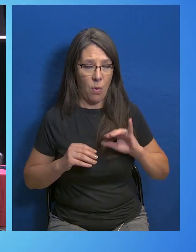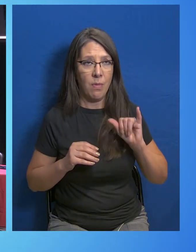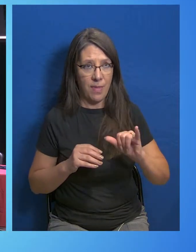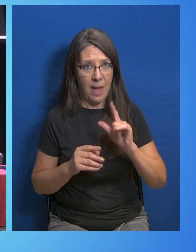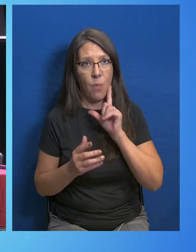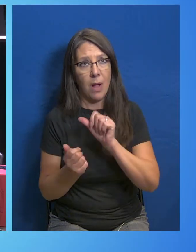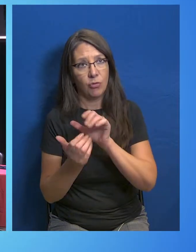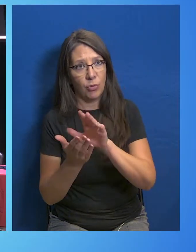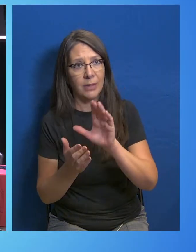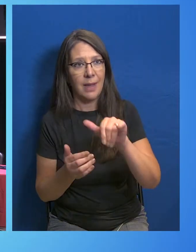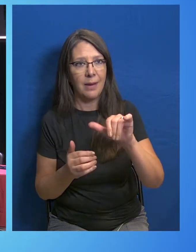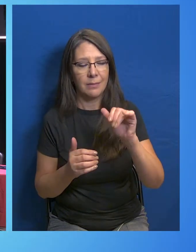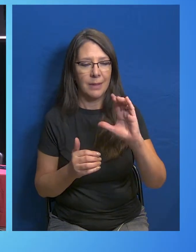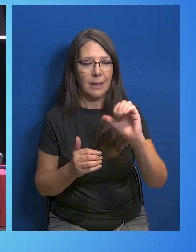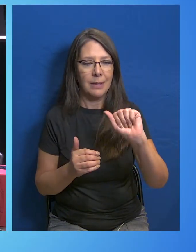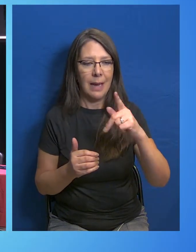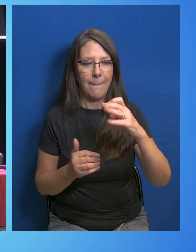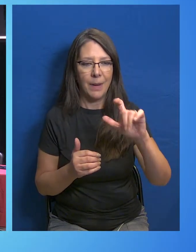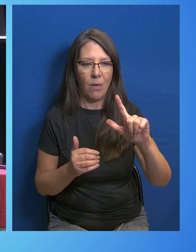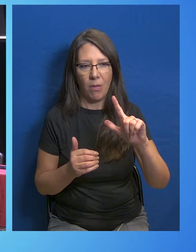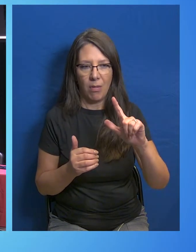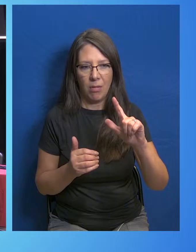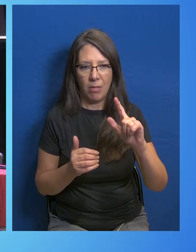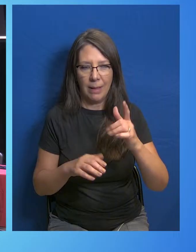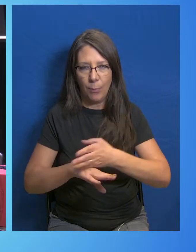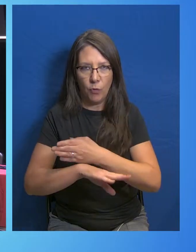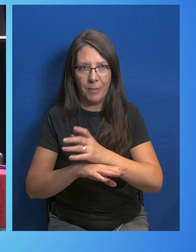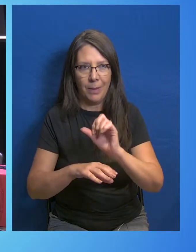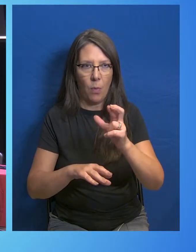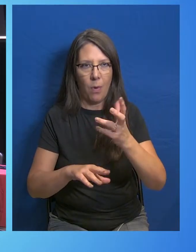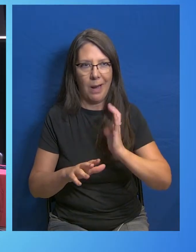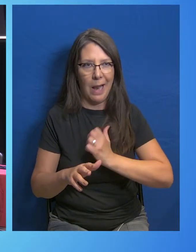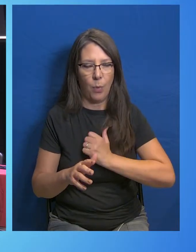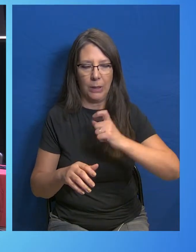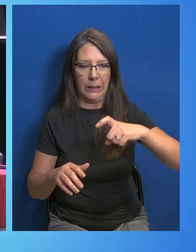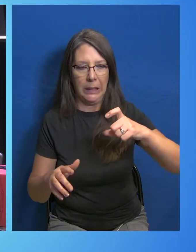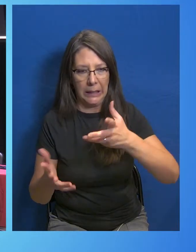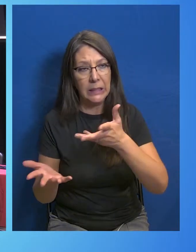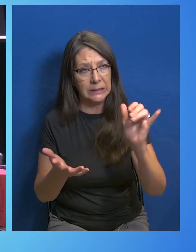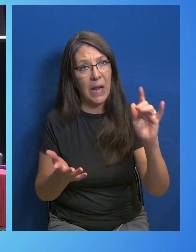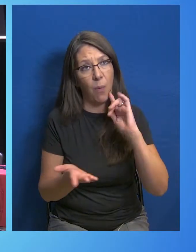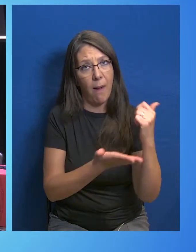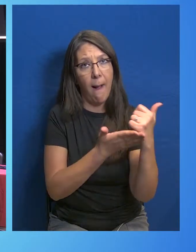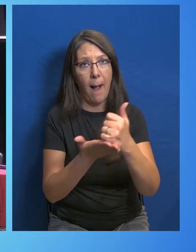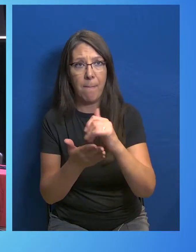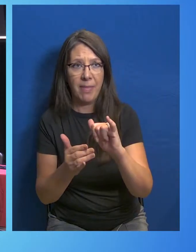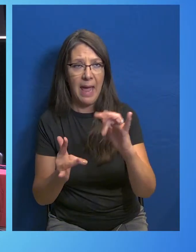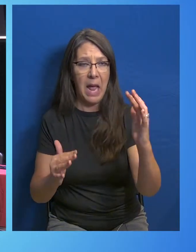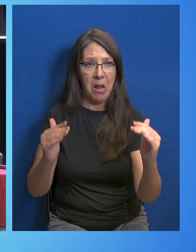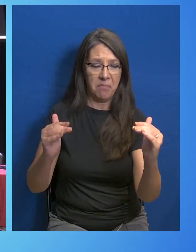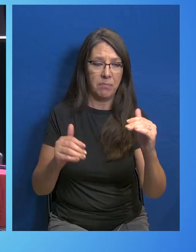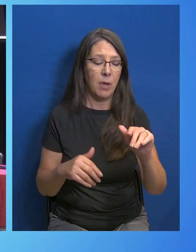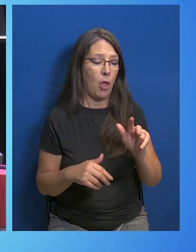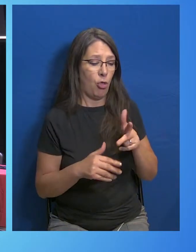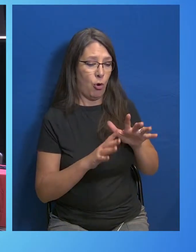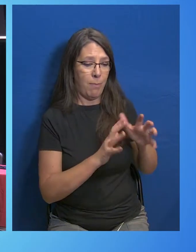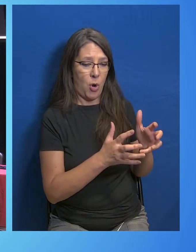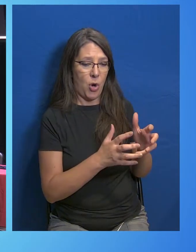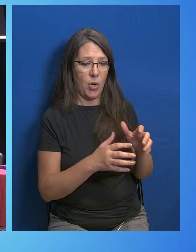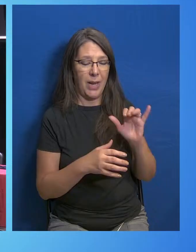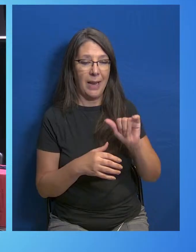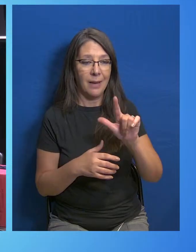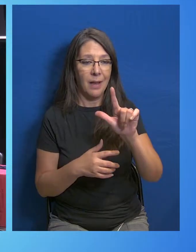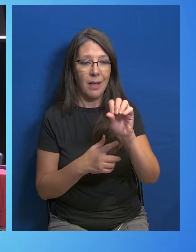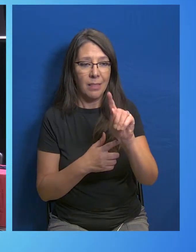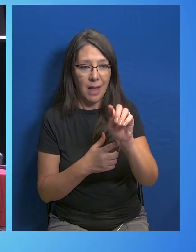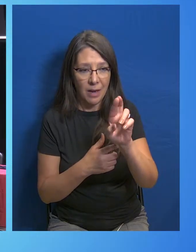improvements or capital needs. The third party, and certainly the lottery and the license